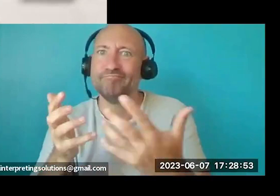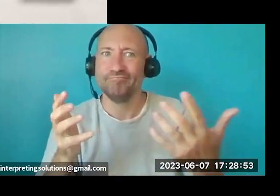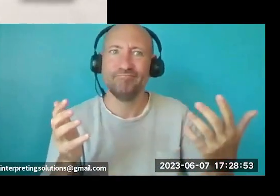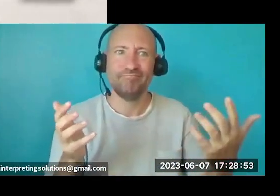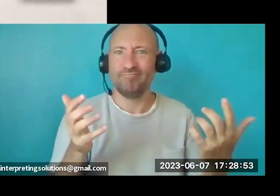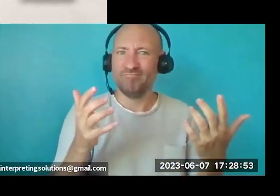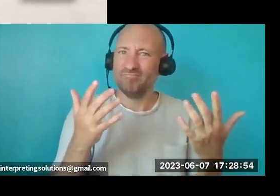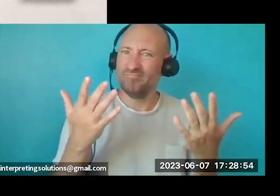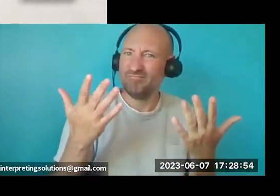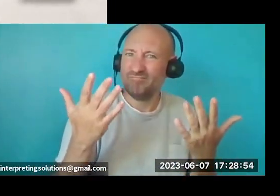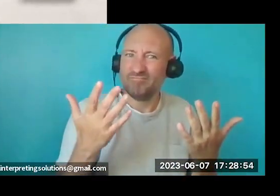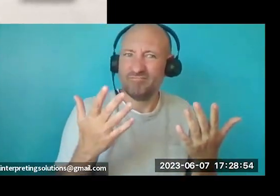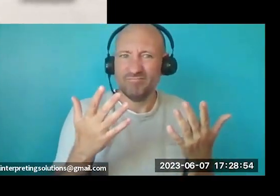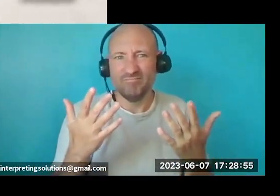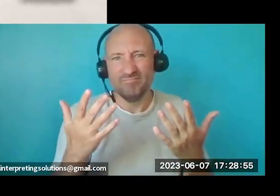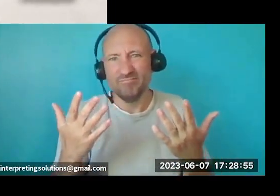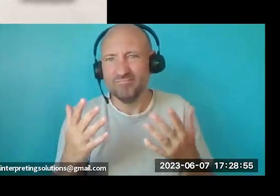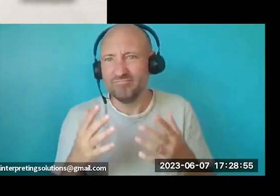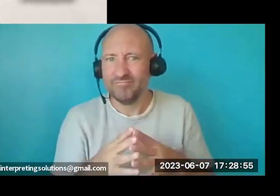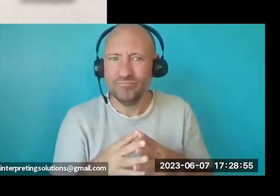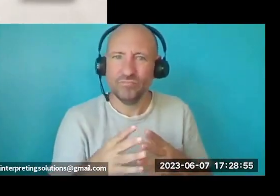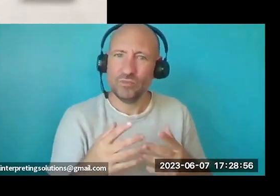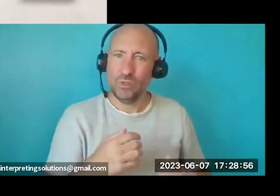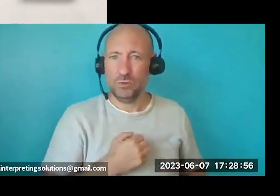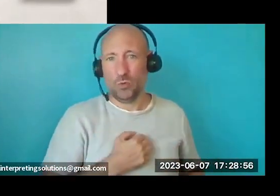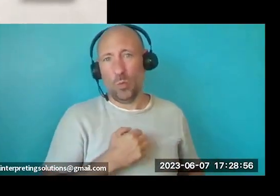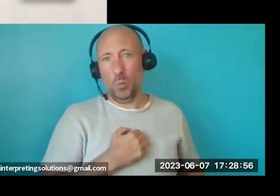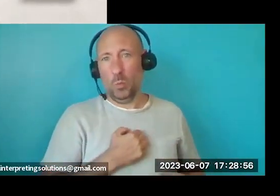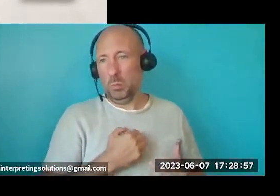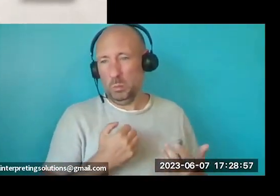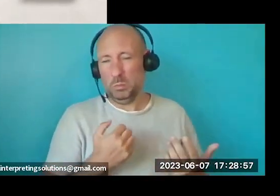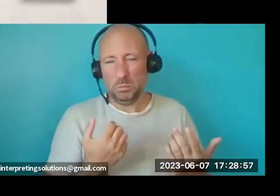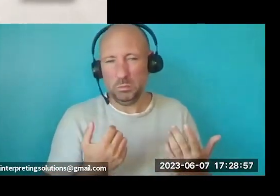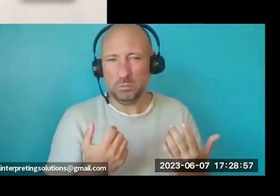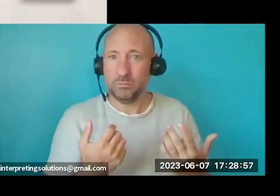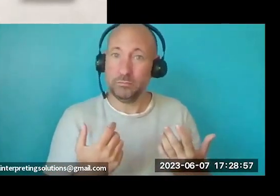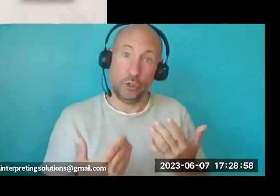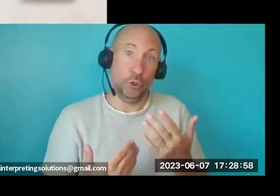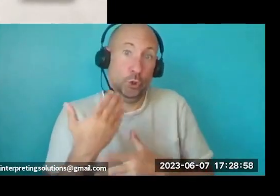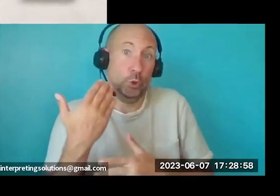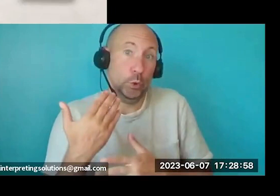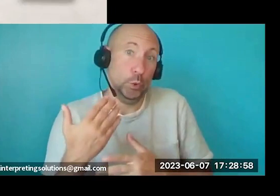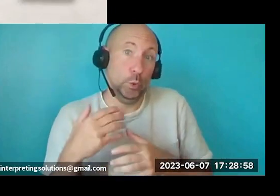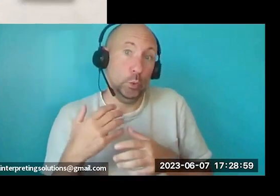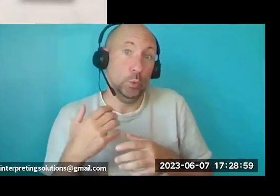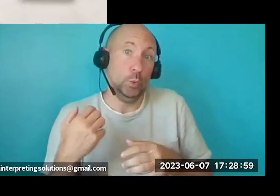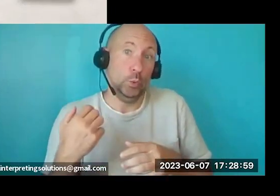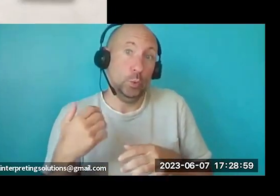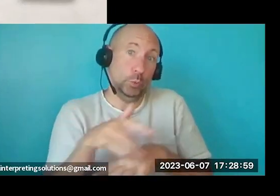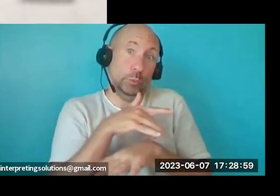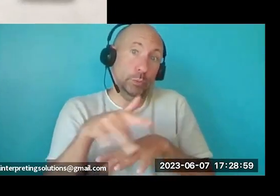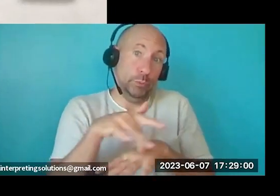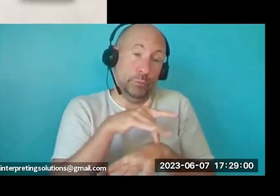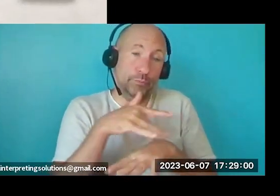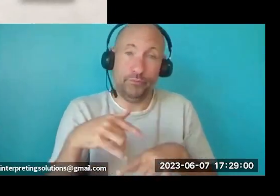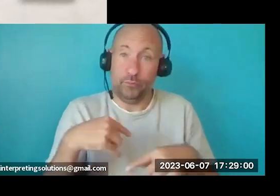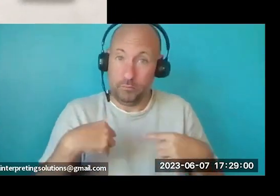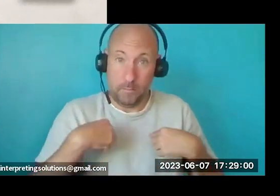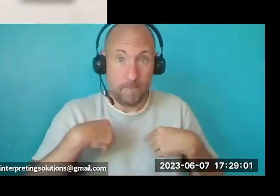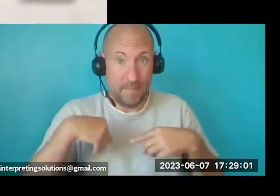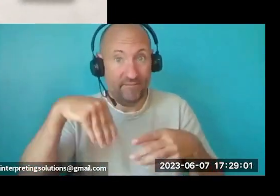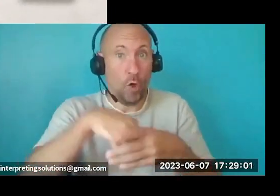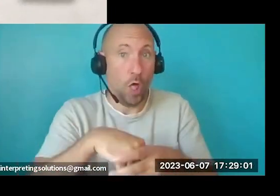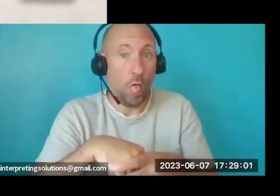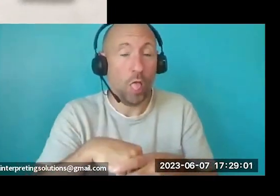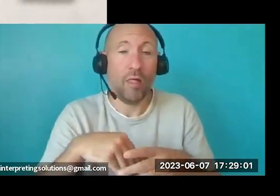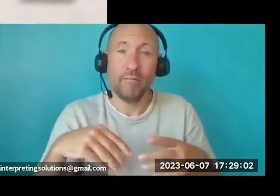To share a little about the role in my process in the new production. So as access artist, I've been part